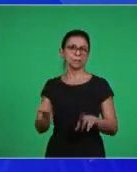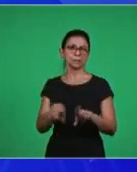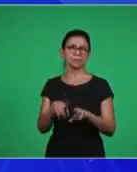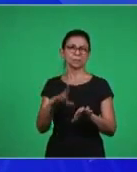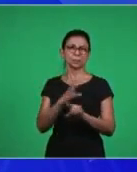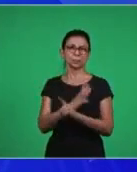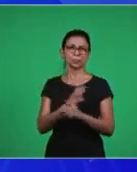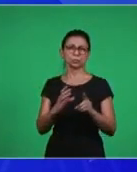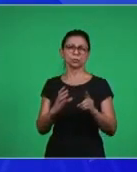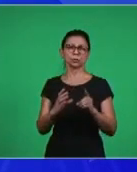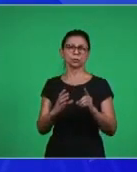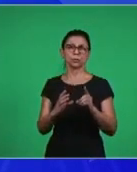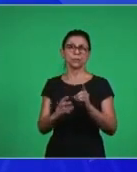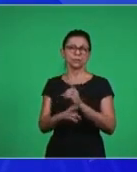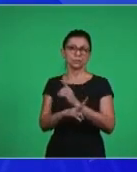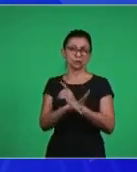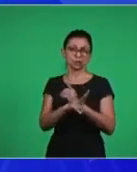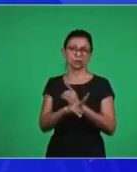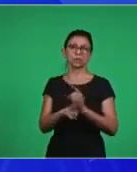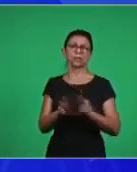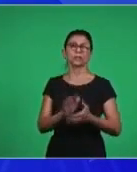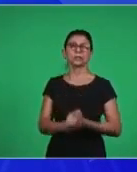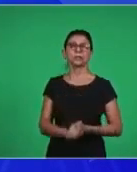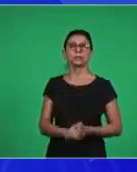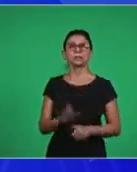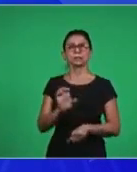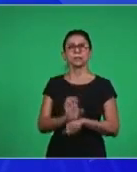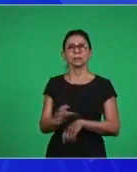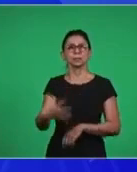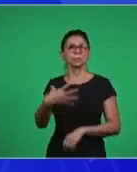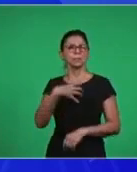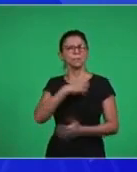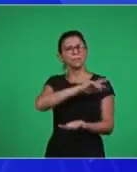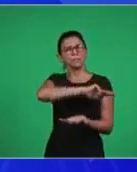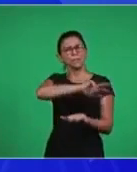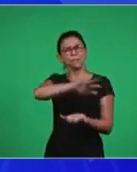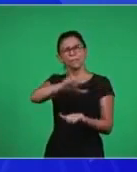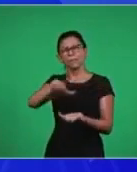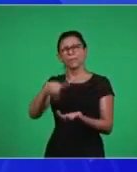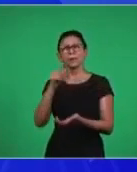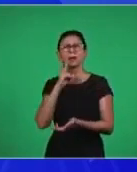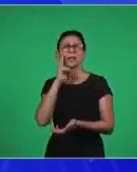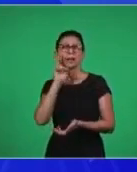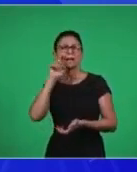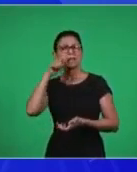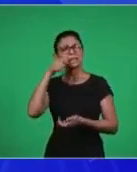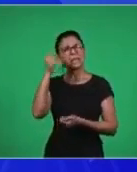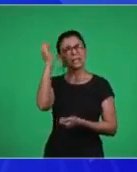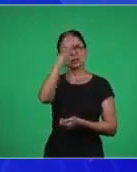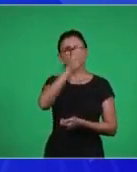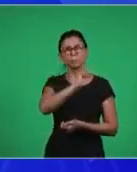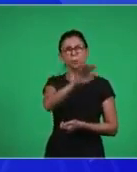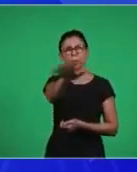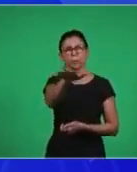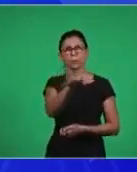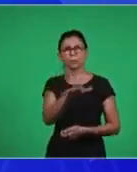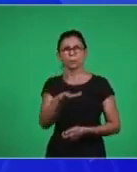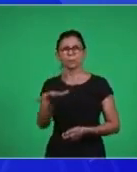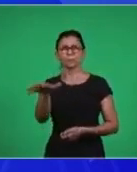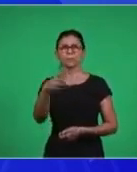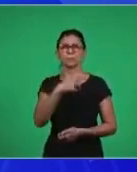and also a vigil in the post of the Mata in Bahia. And there were many suppers that took place in